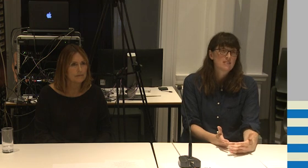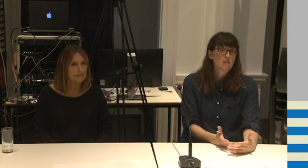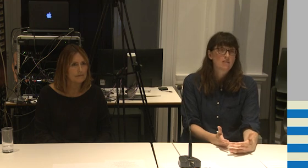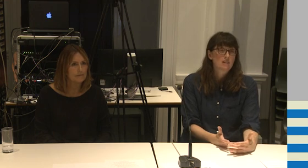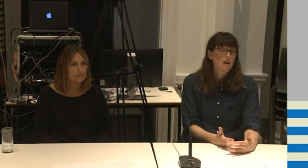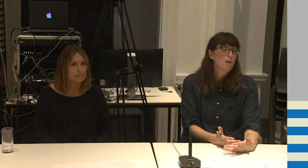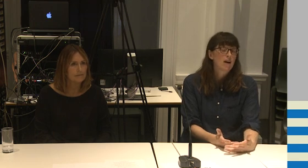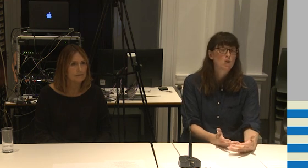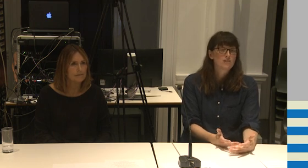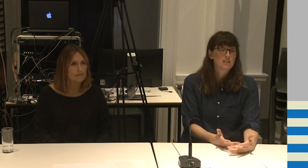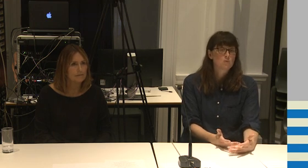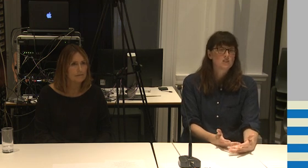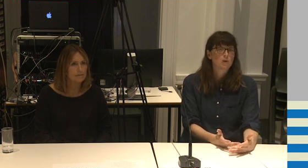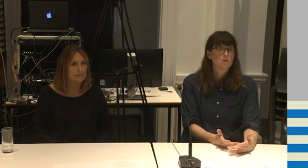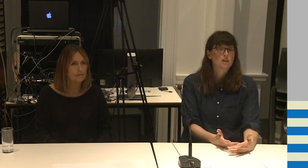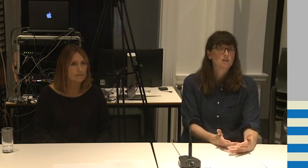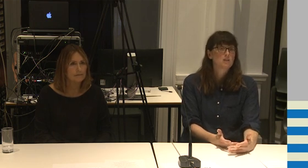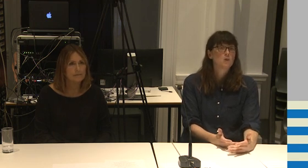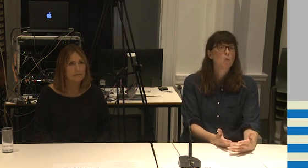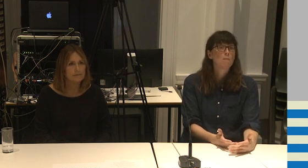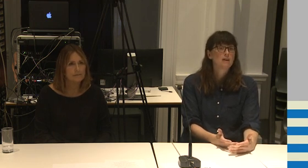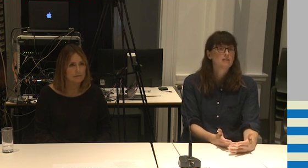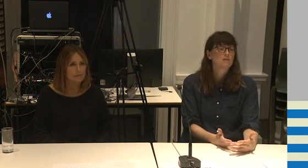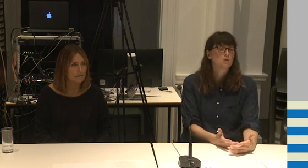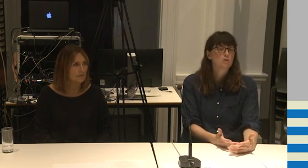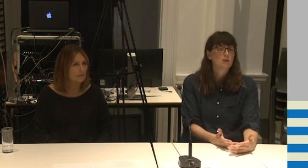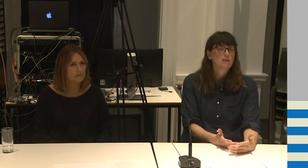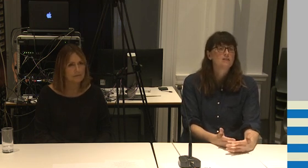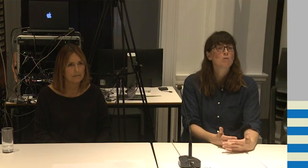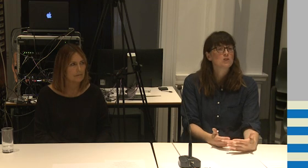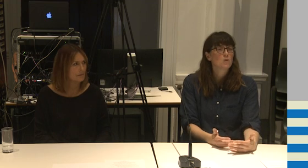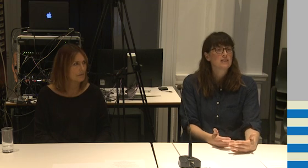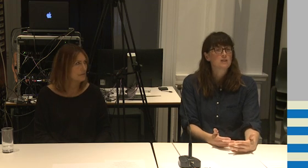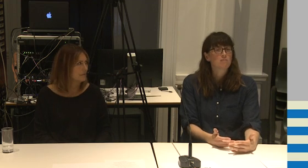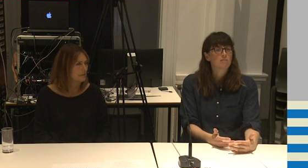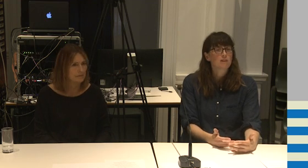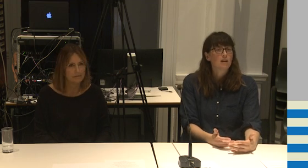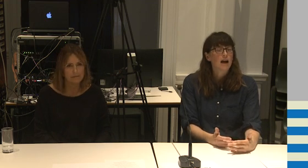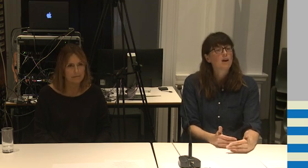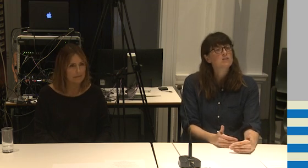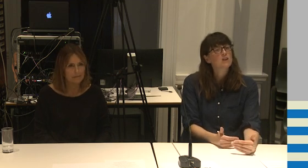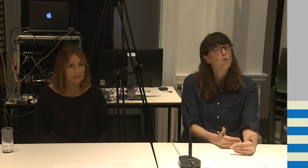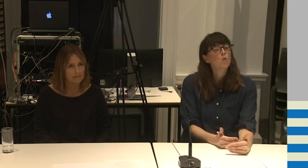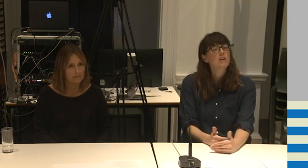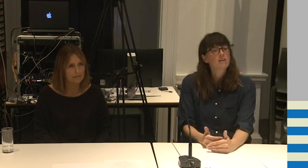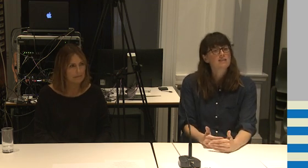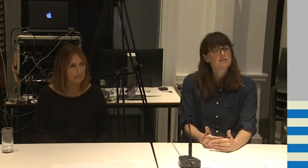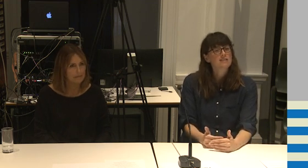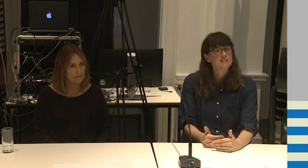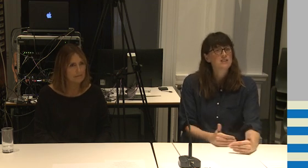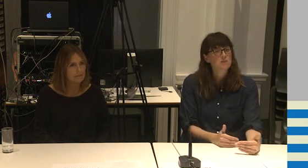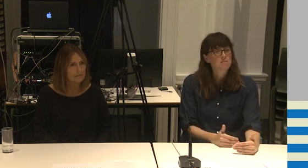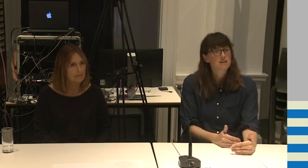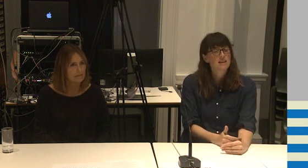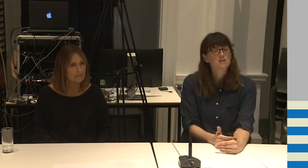BSL at every single event. I remember having a conversation with someone who said there's only one BSL tour, so it was tokenism. And I was like, no, all the